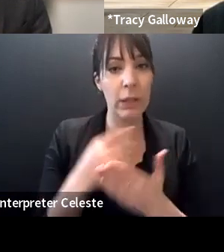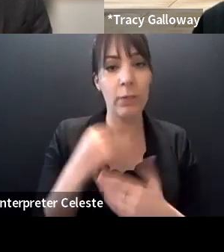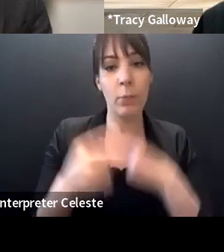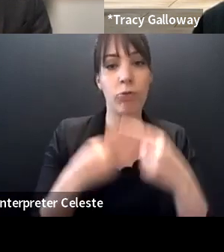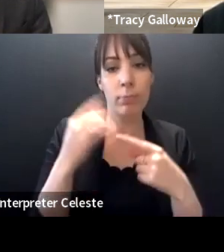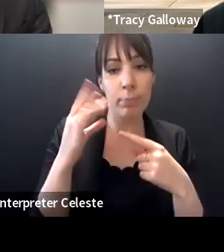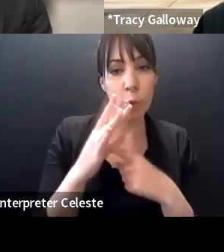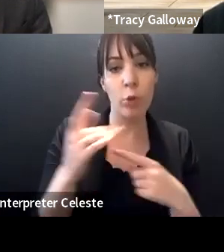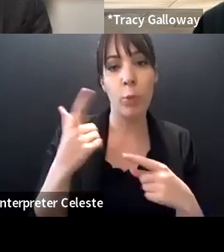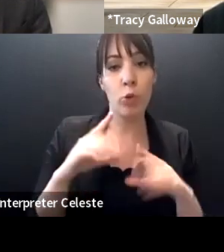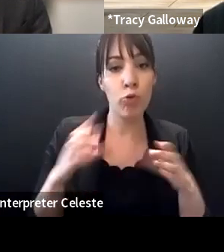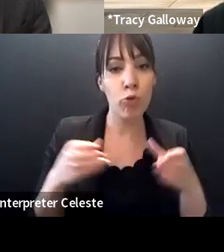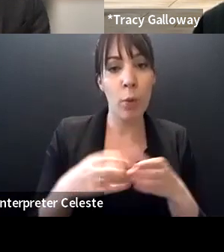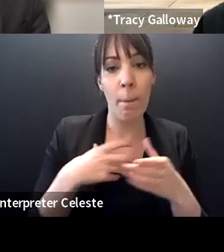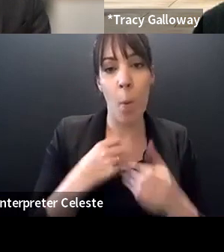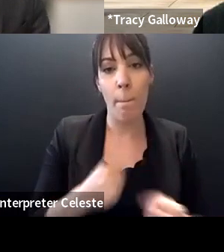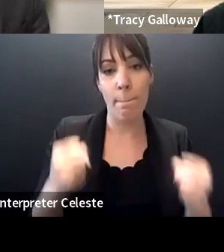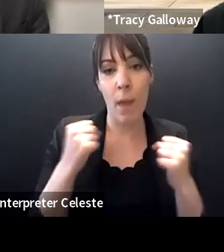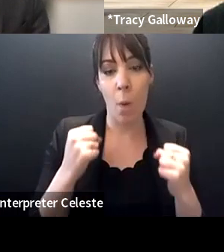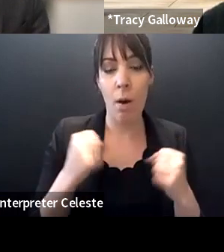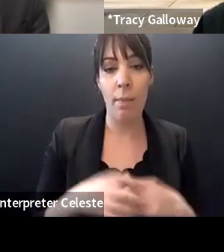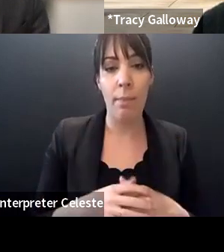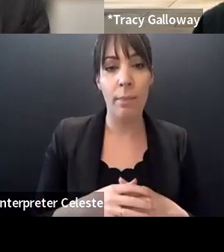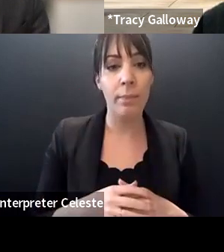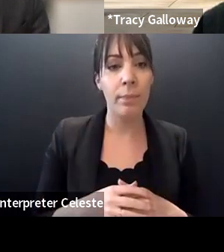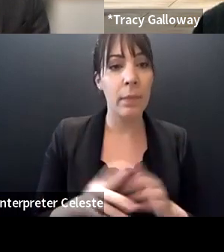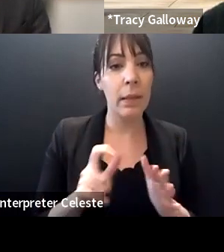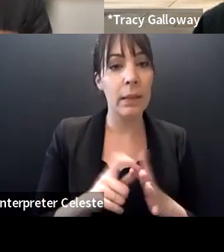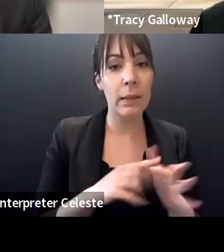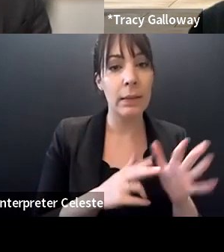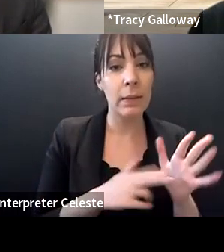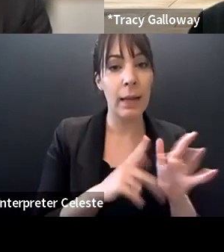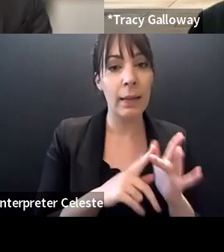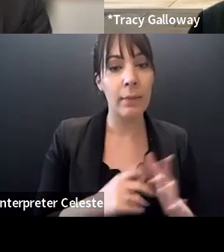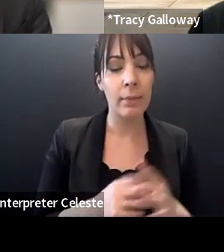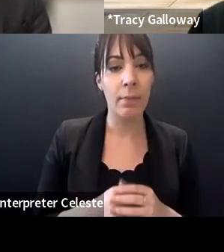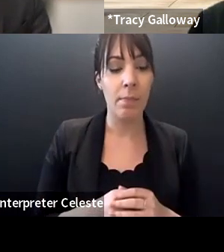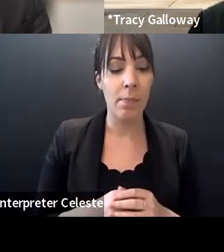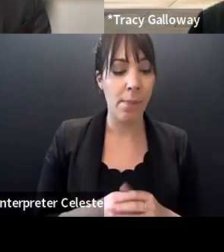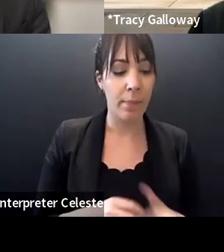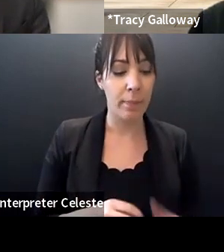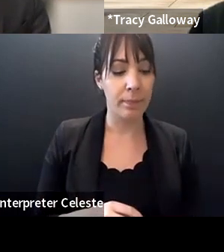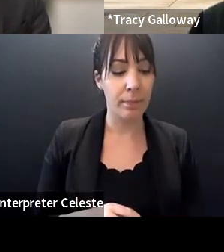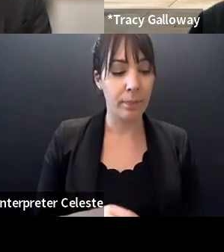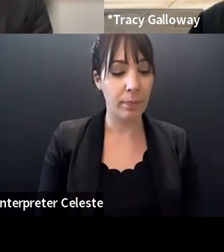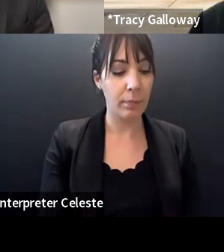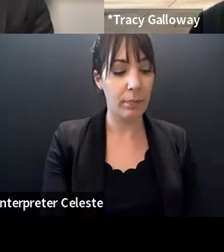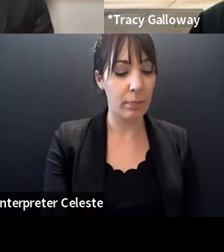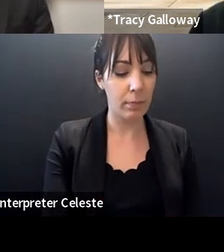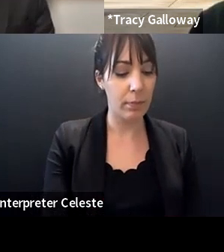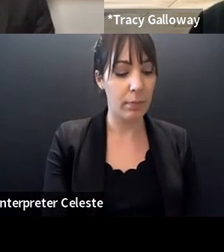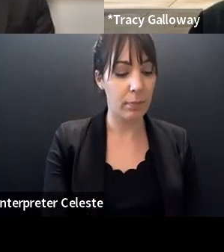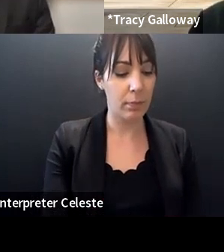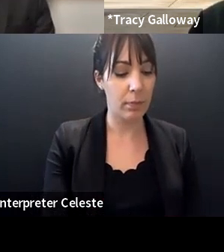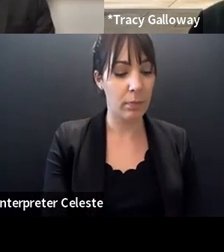is a great point you make. Danny, I might come to you next. Yeah, it's really funny. I've been reflecting as you were speaking, Bojana, and